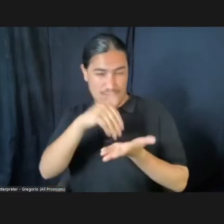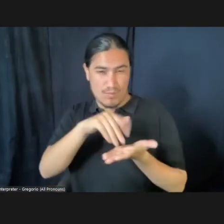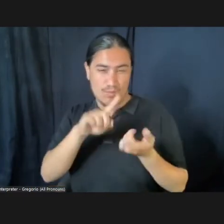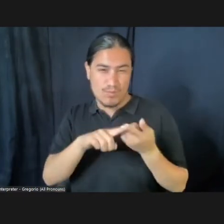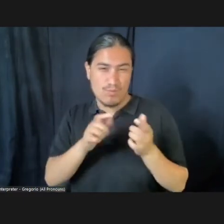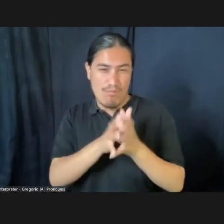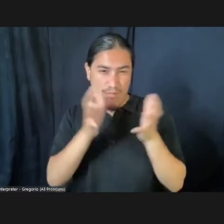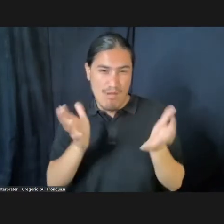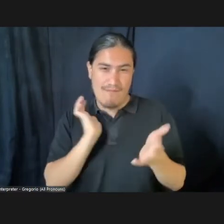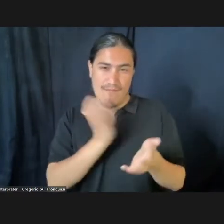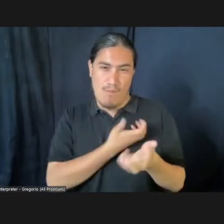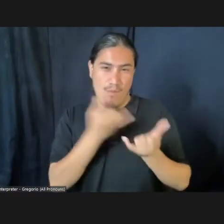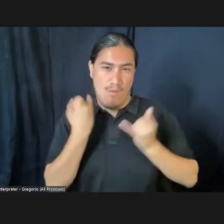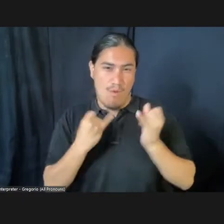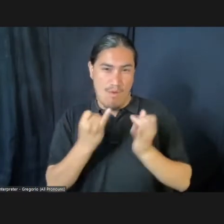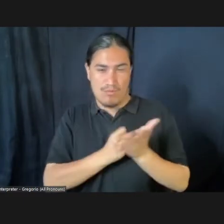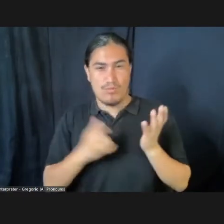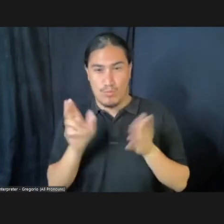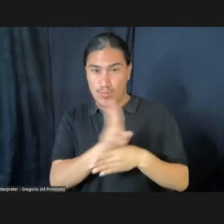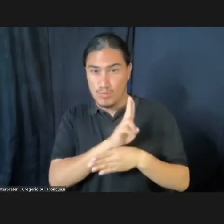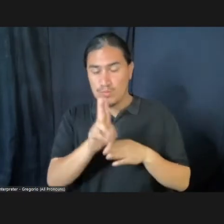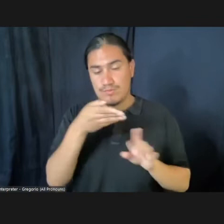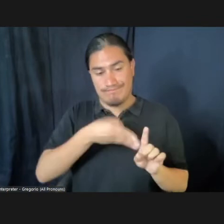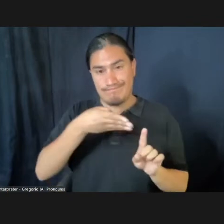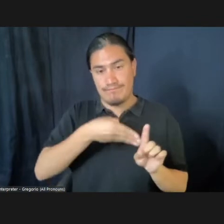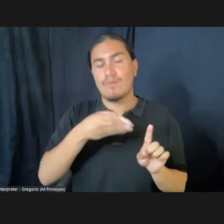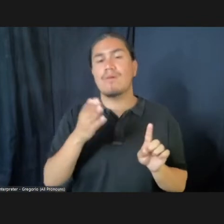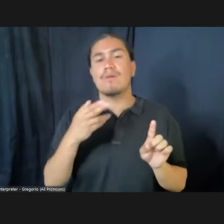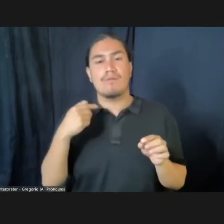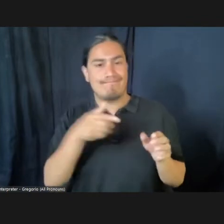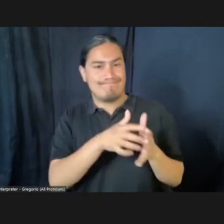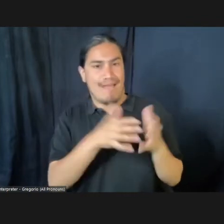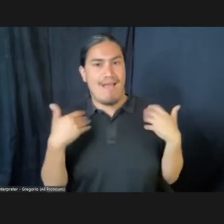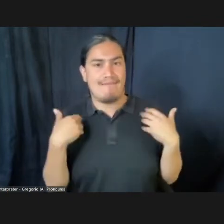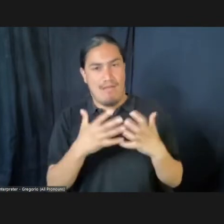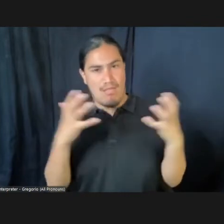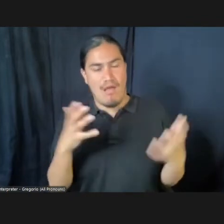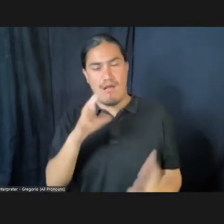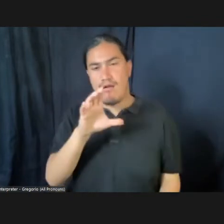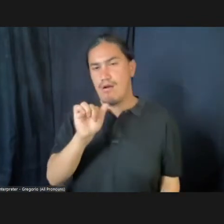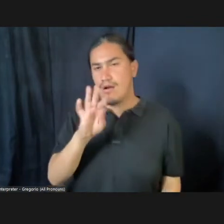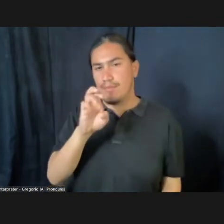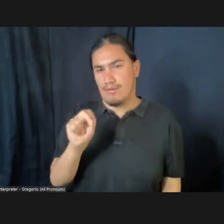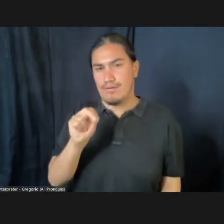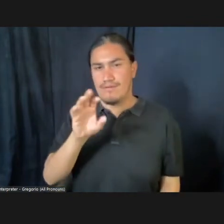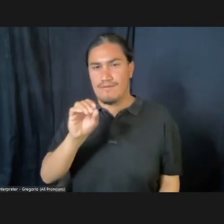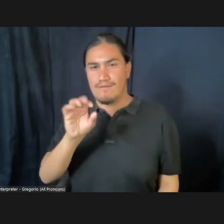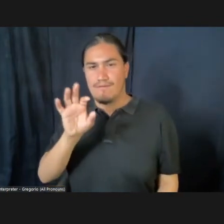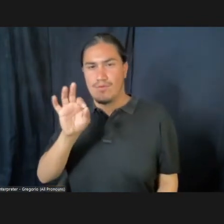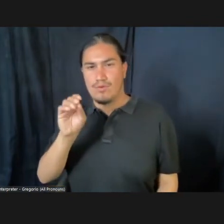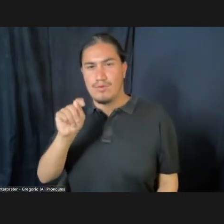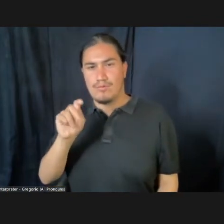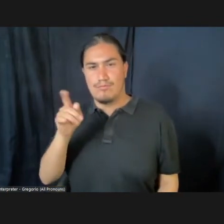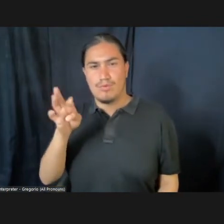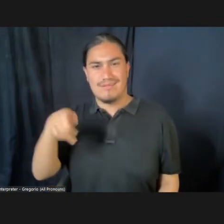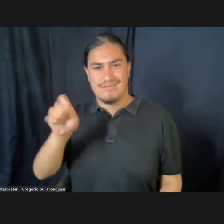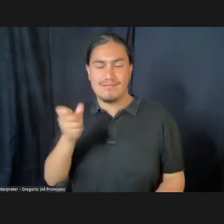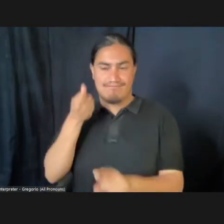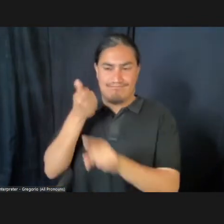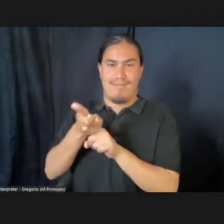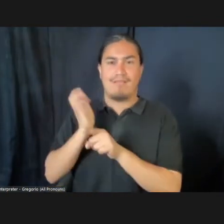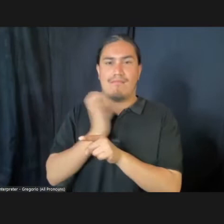the art we make leave significant carbon footprints, contributing to changing climates